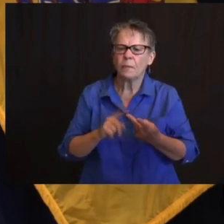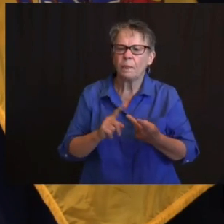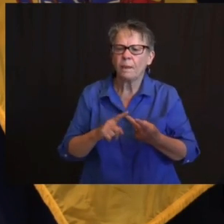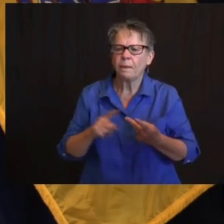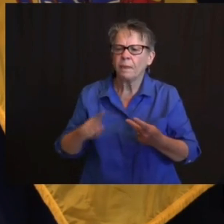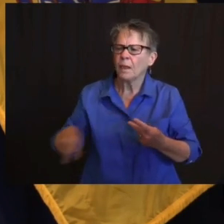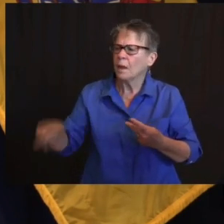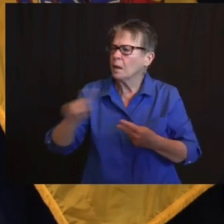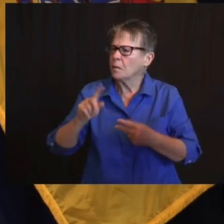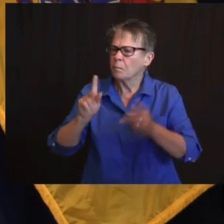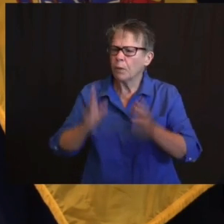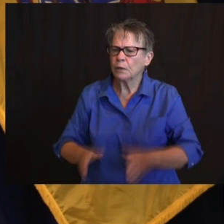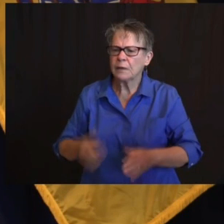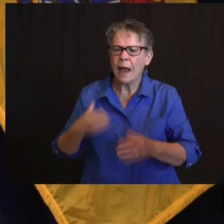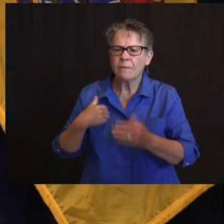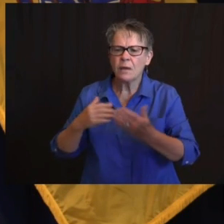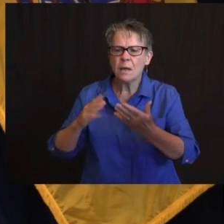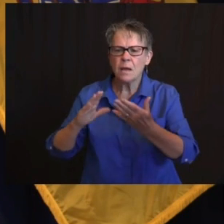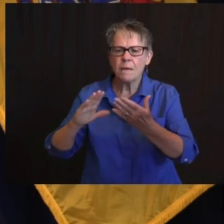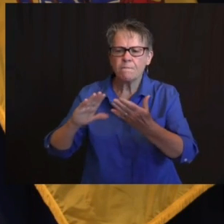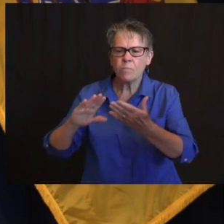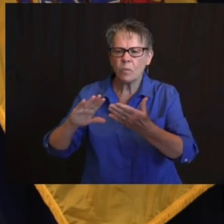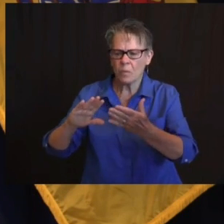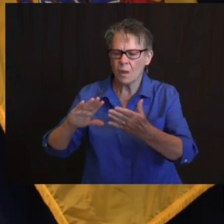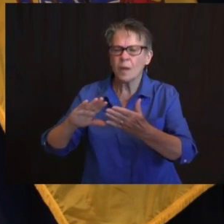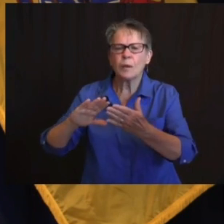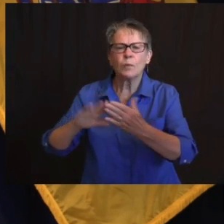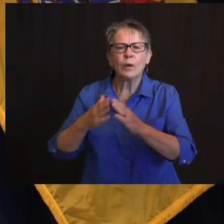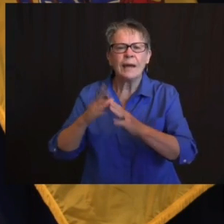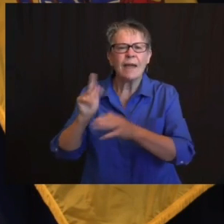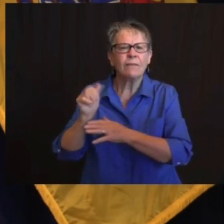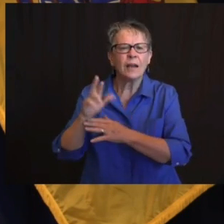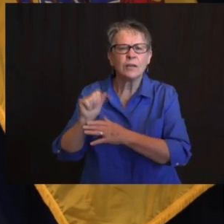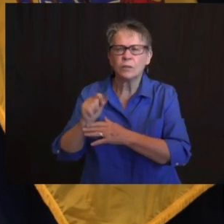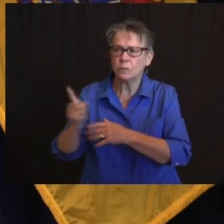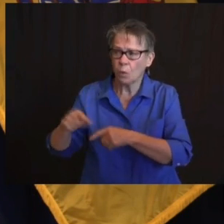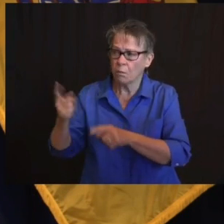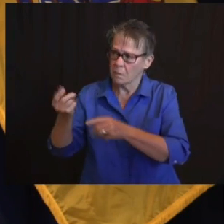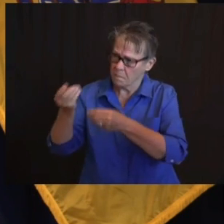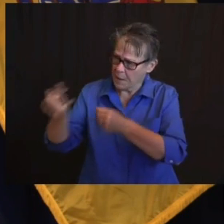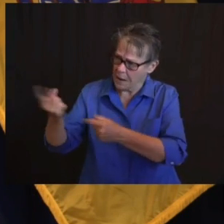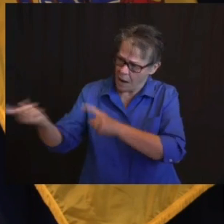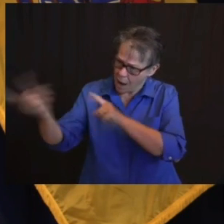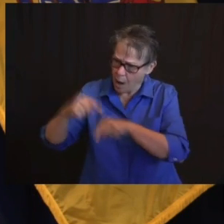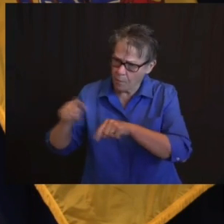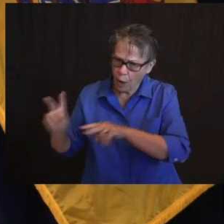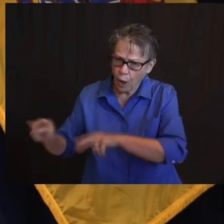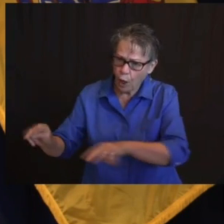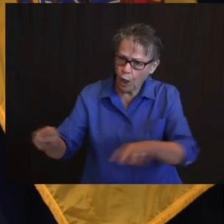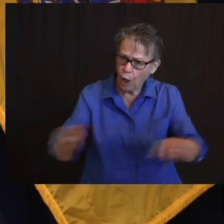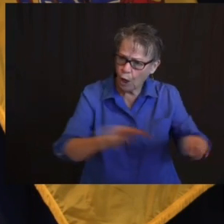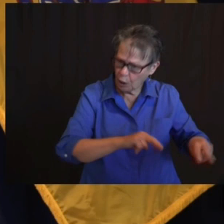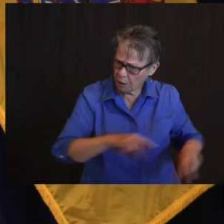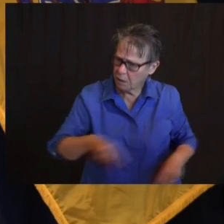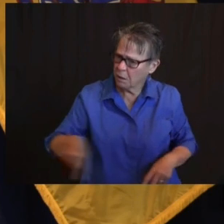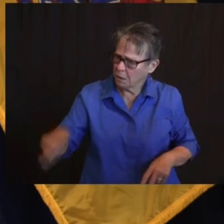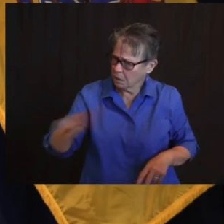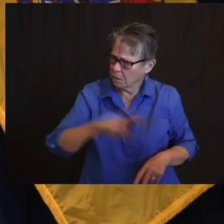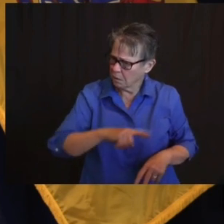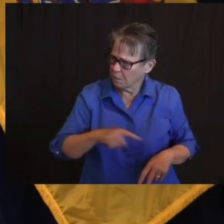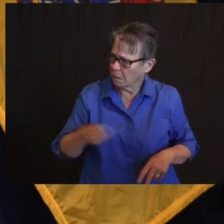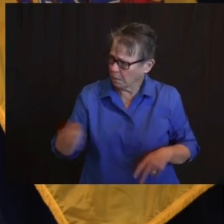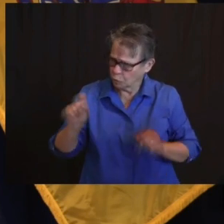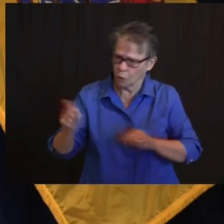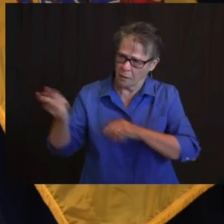concerns about the way they were set up. That was a spot check. That just happened this morning. I happen to know that anecdotally. I also happen to know someone who runs a